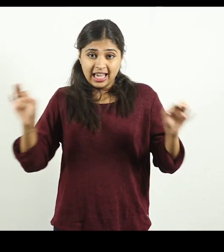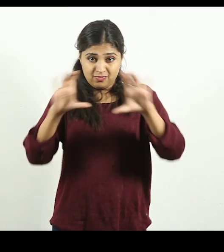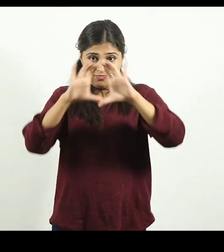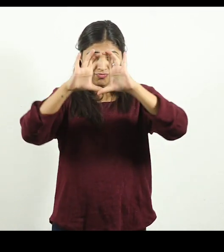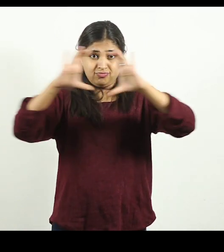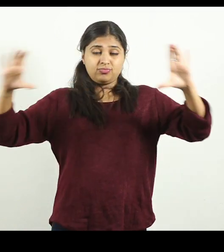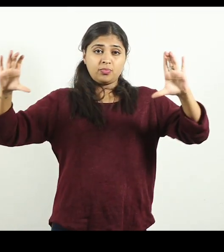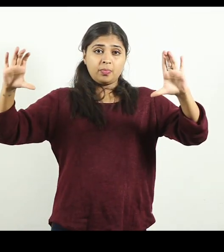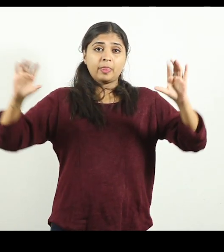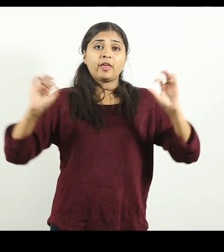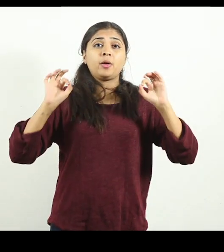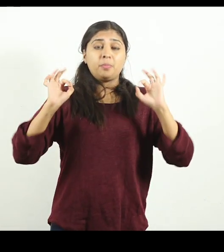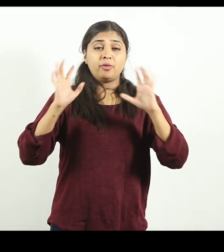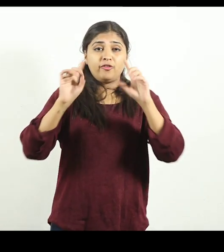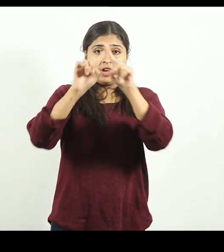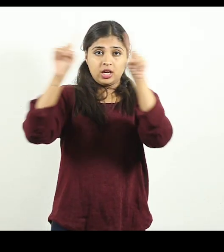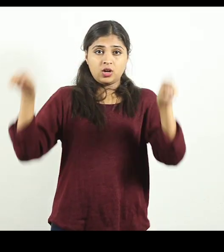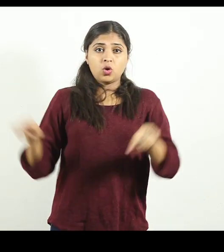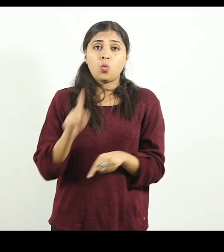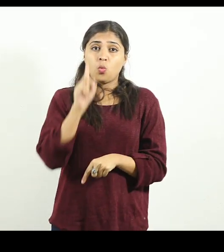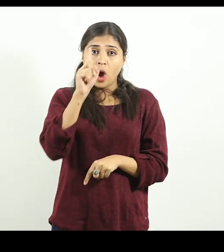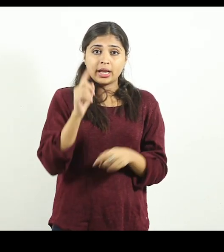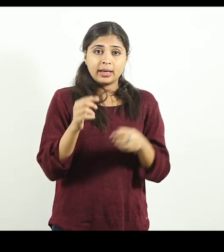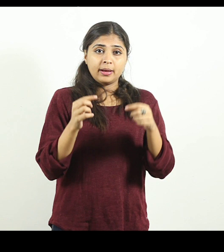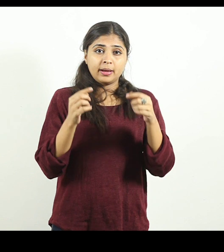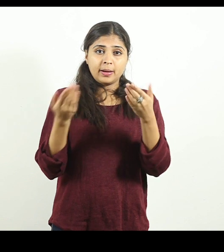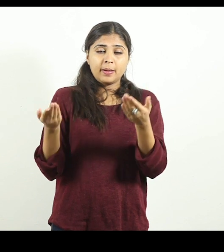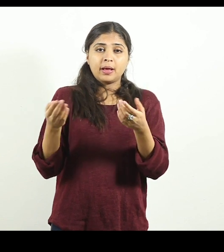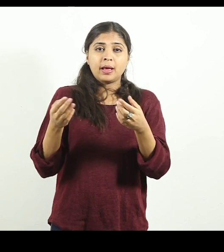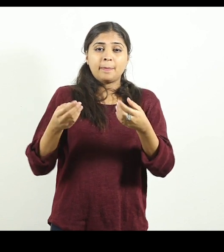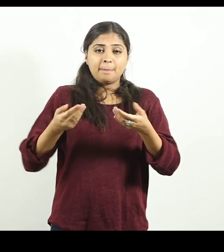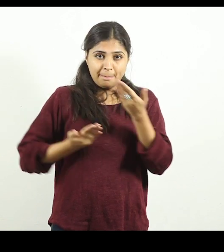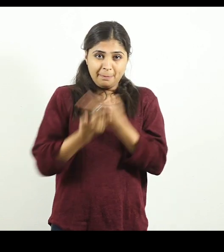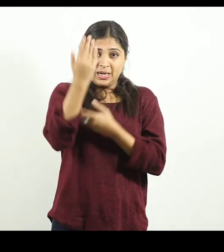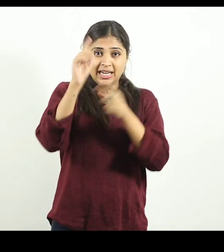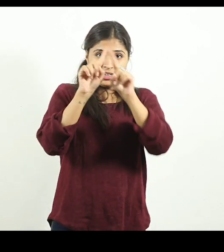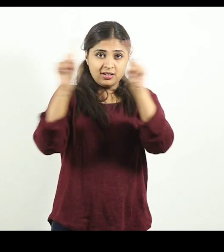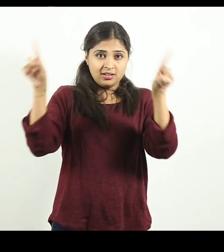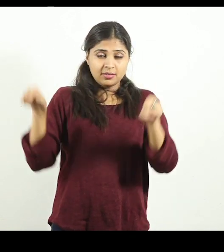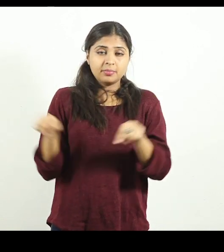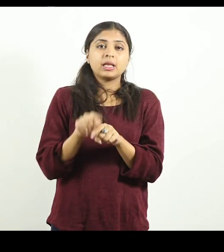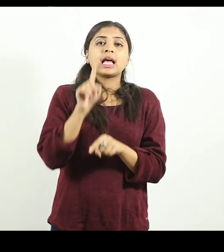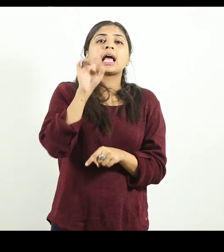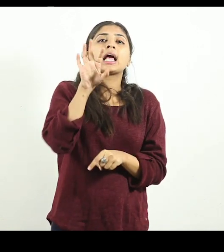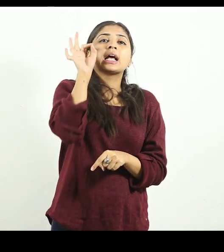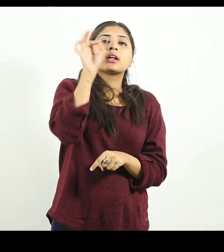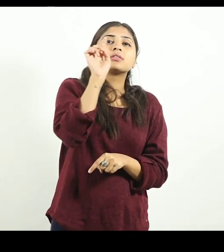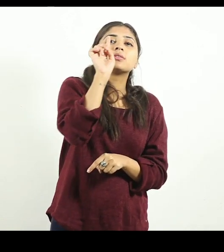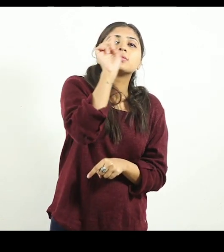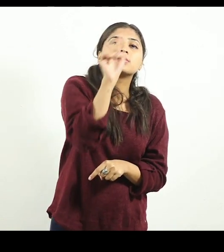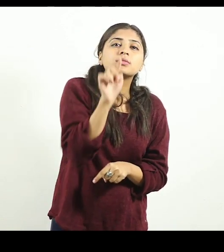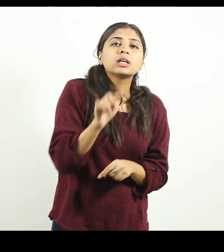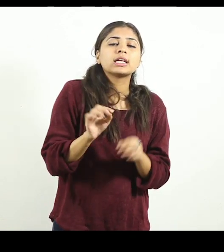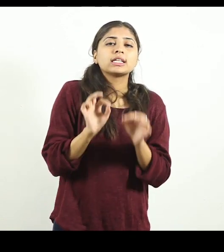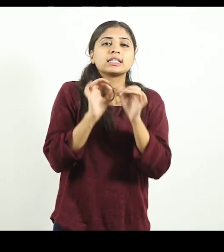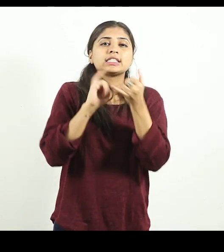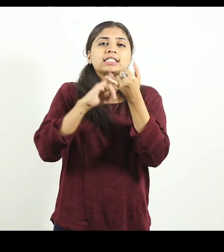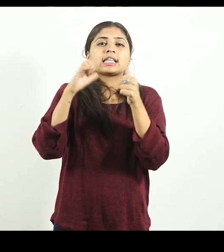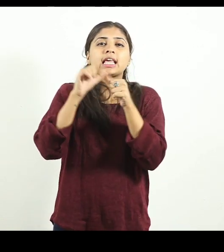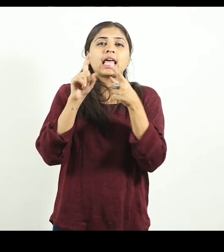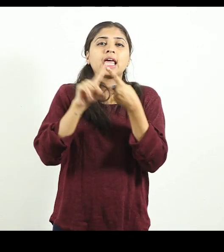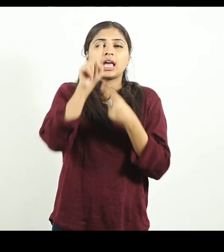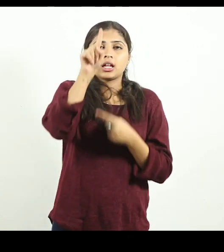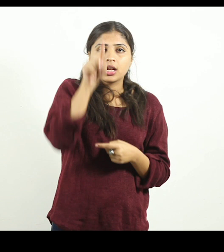To scale the entire worksheet to fit on a single printed page, under Settings, click the option that you want in the Scale